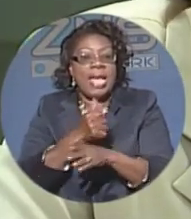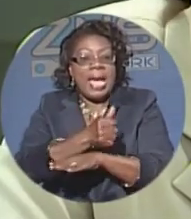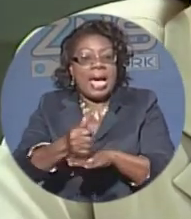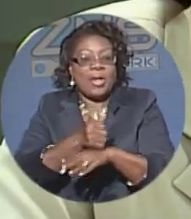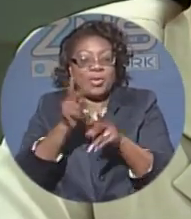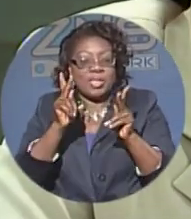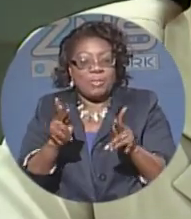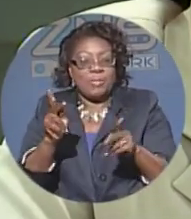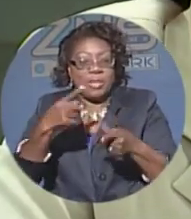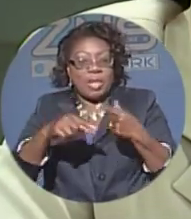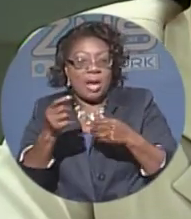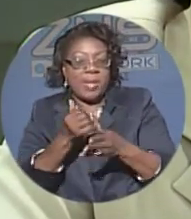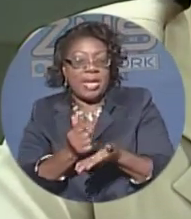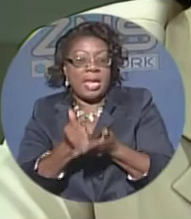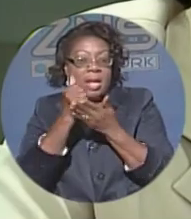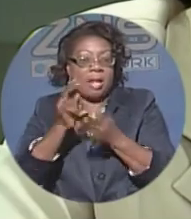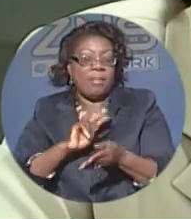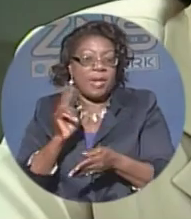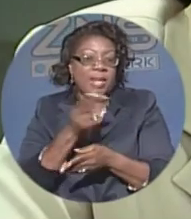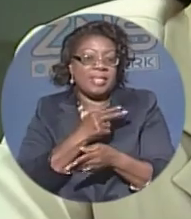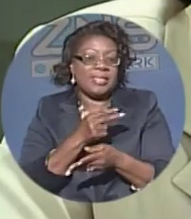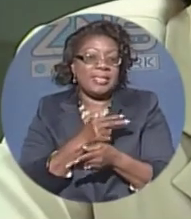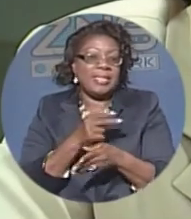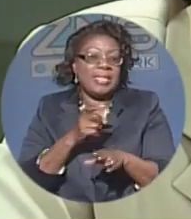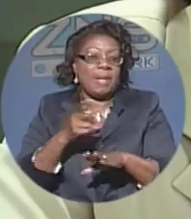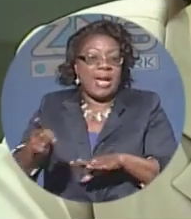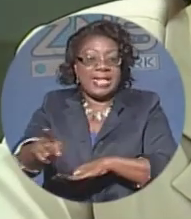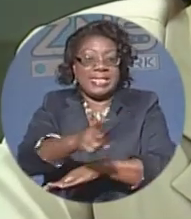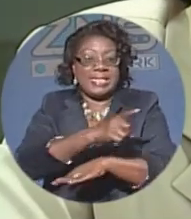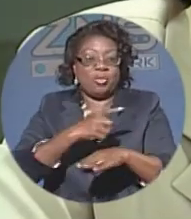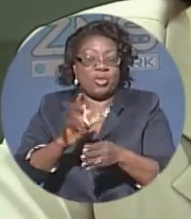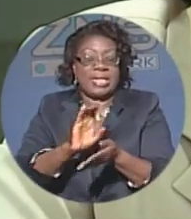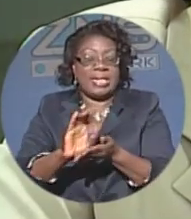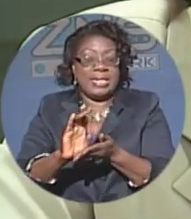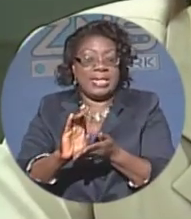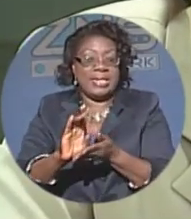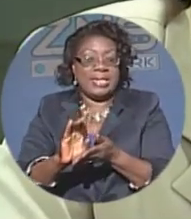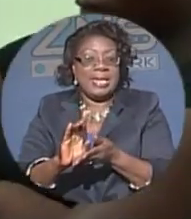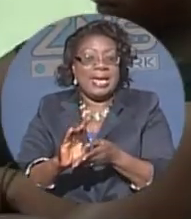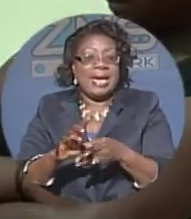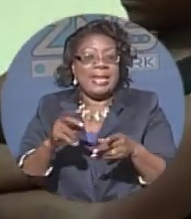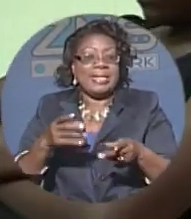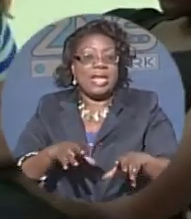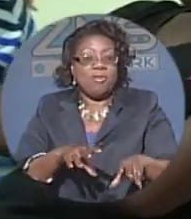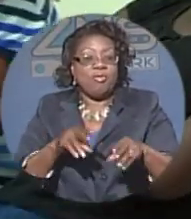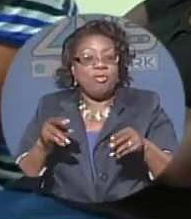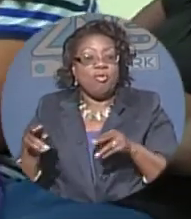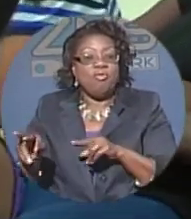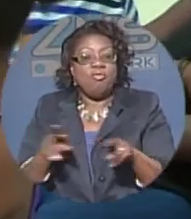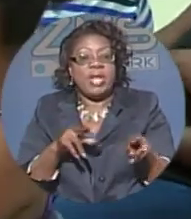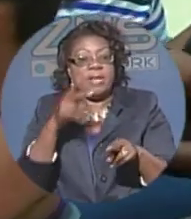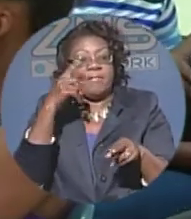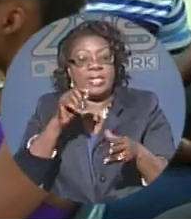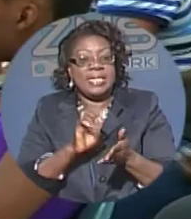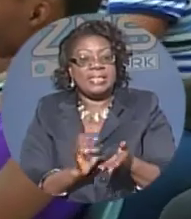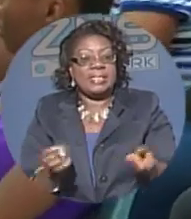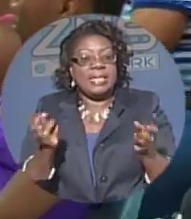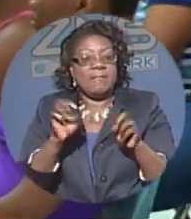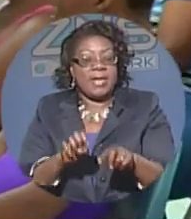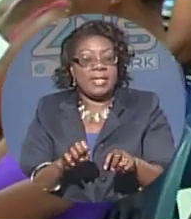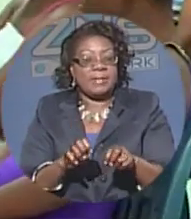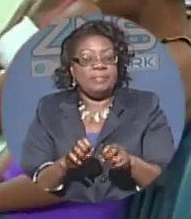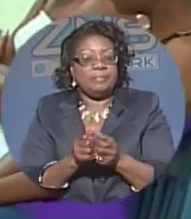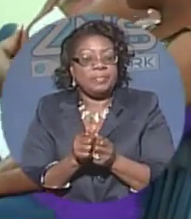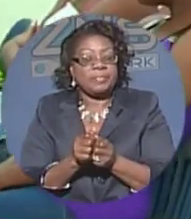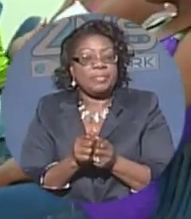involved and help us to have our district clean and green for this event. Now, having been there last year,